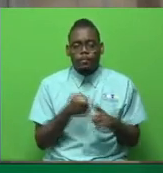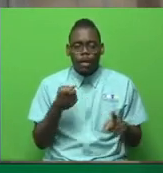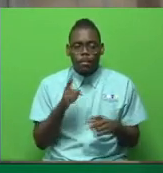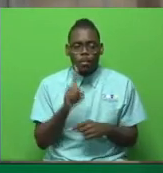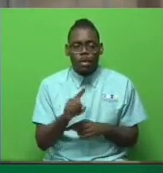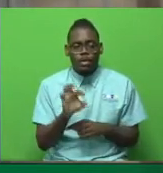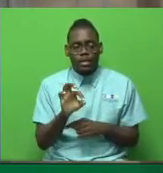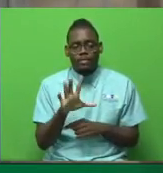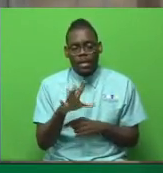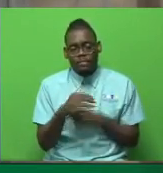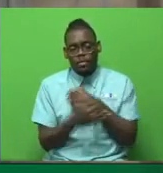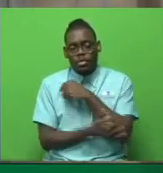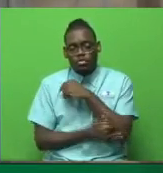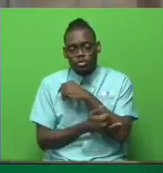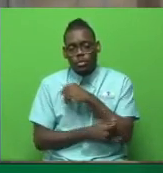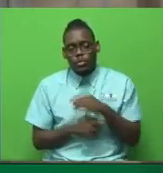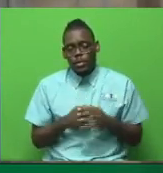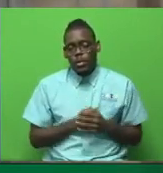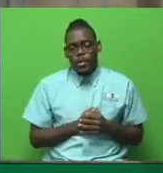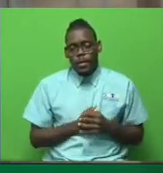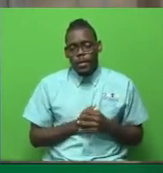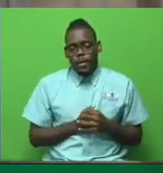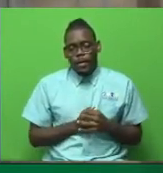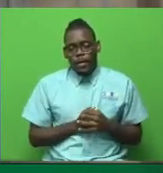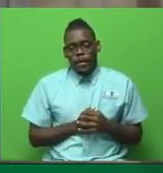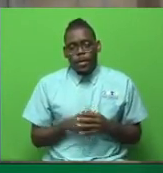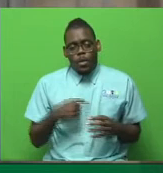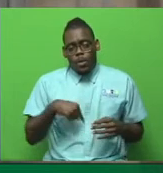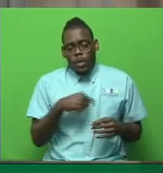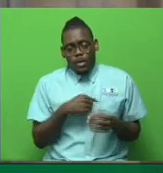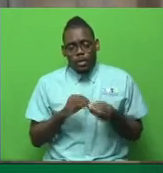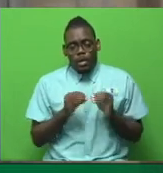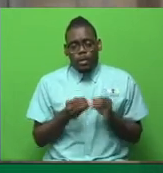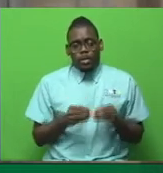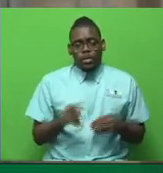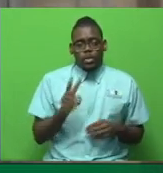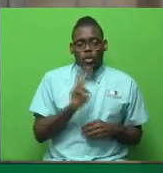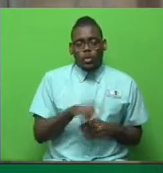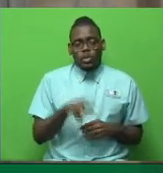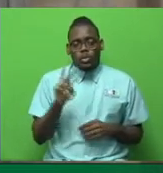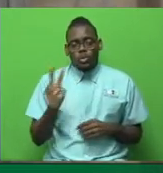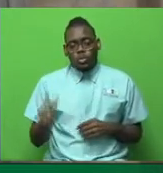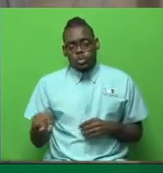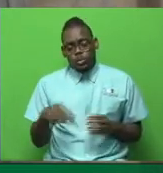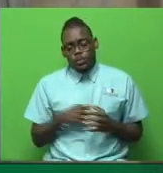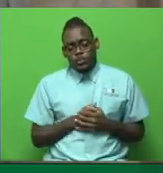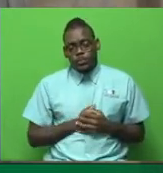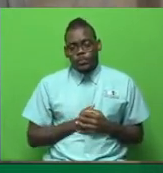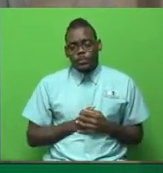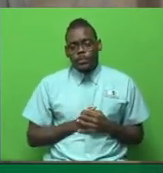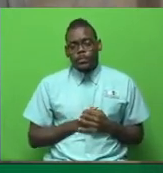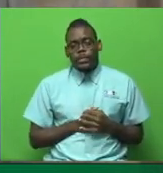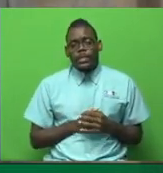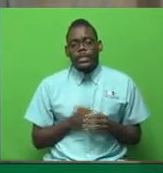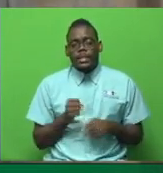countries we are number 22 from the bottom of the list since